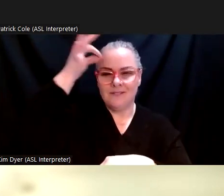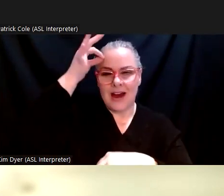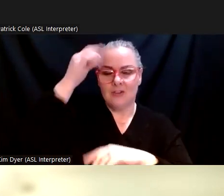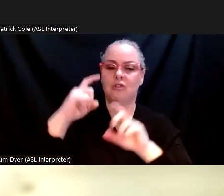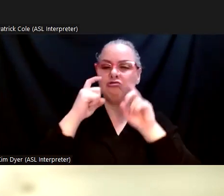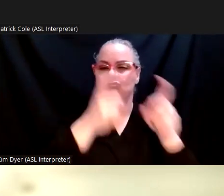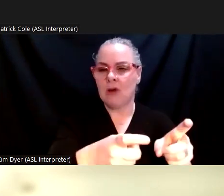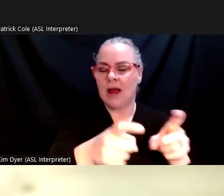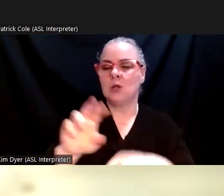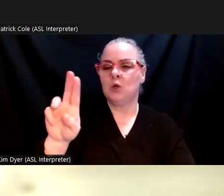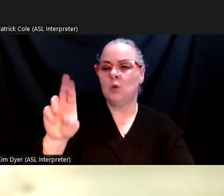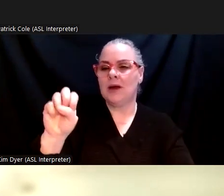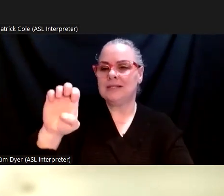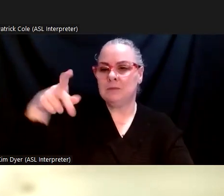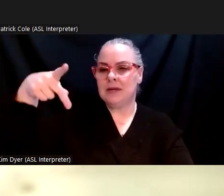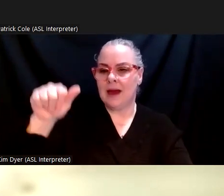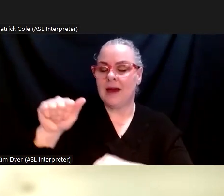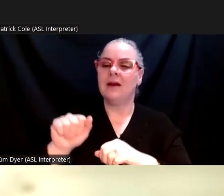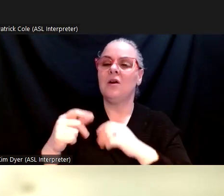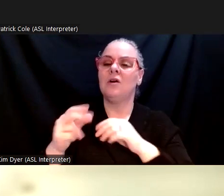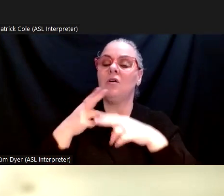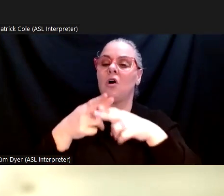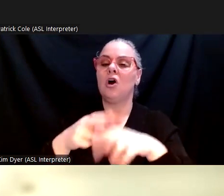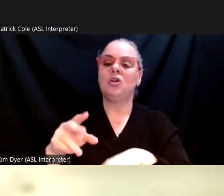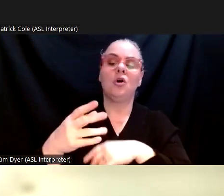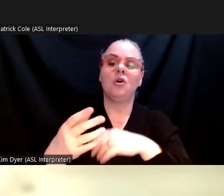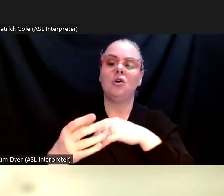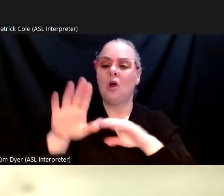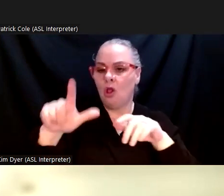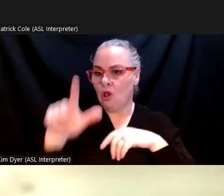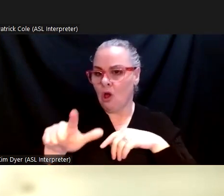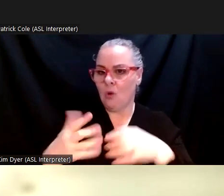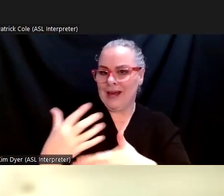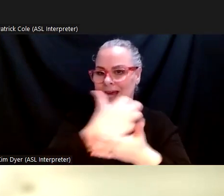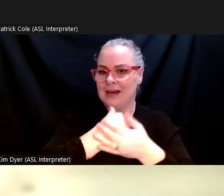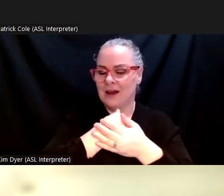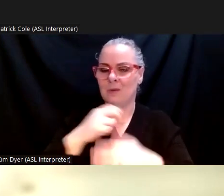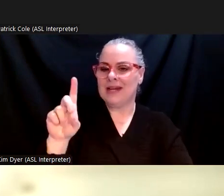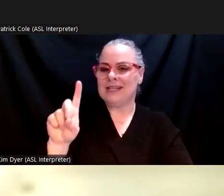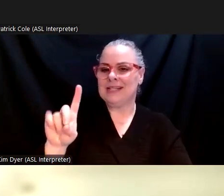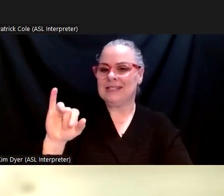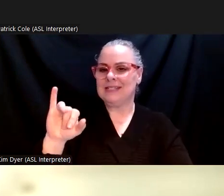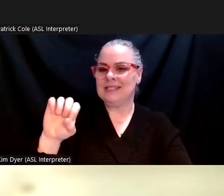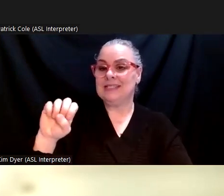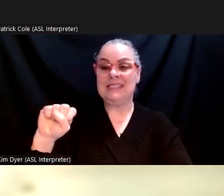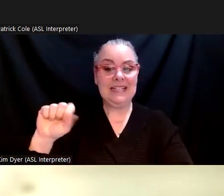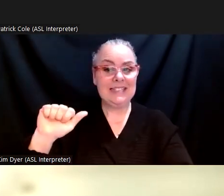the US EPA calls low-income and disadvantaged communities, which is their term.